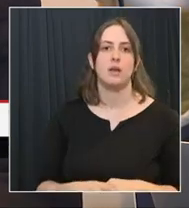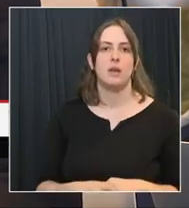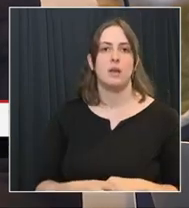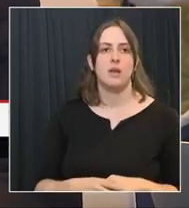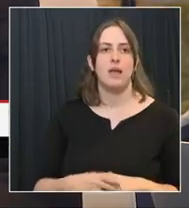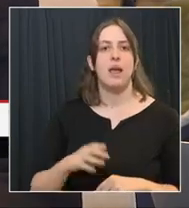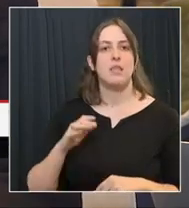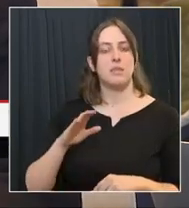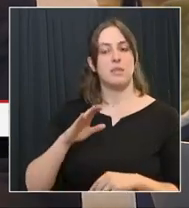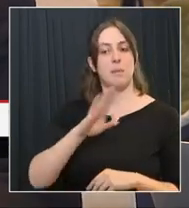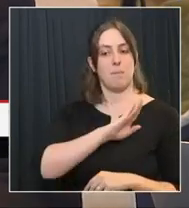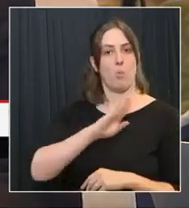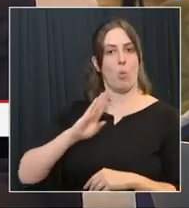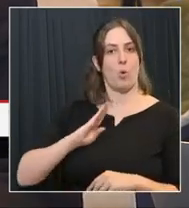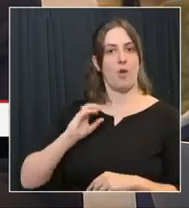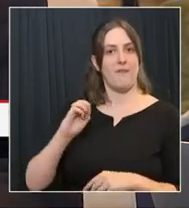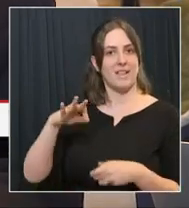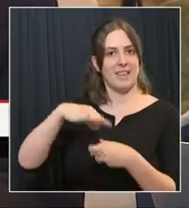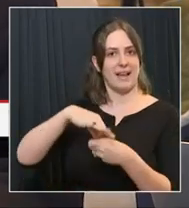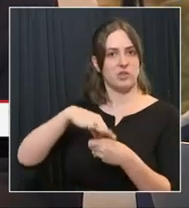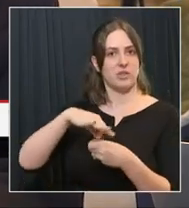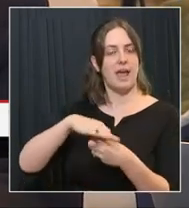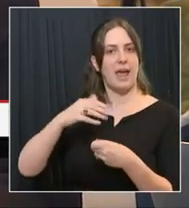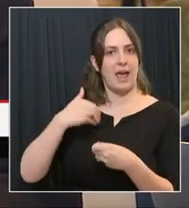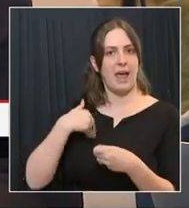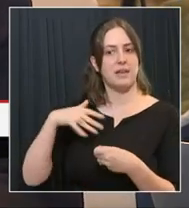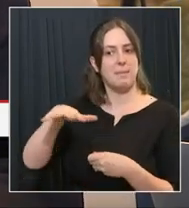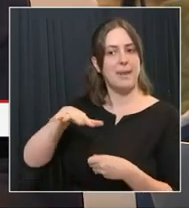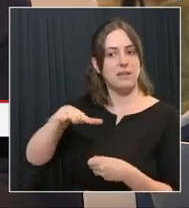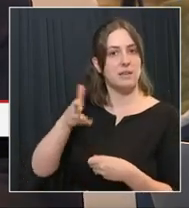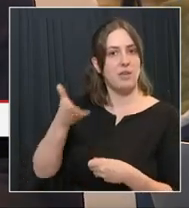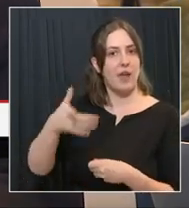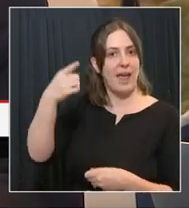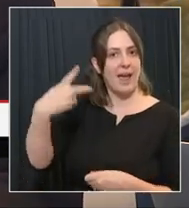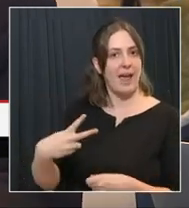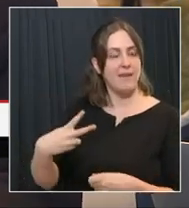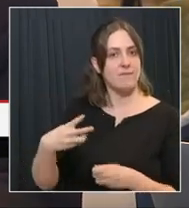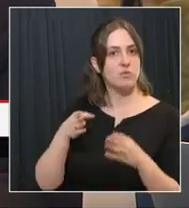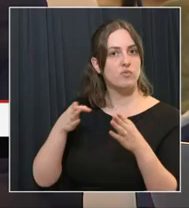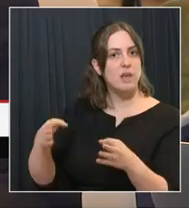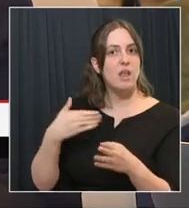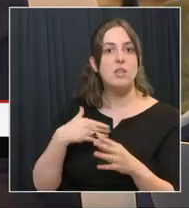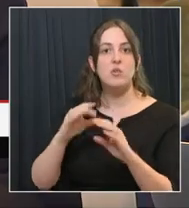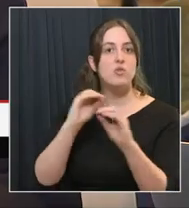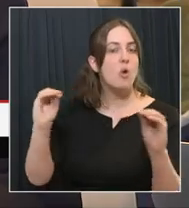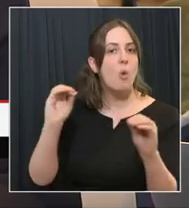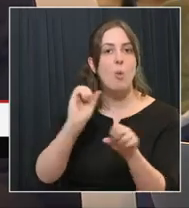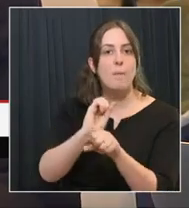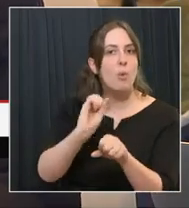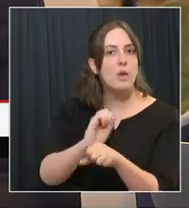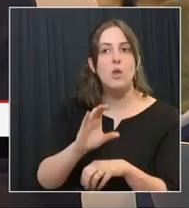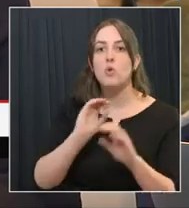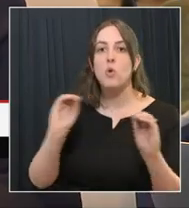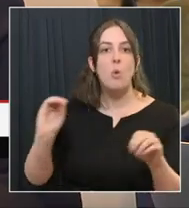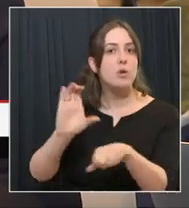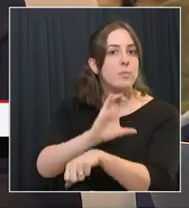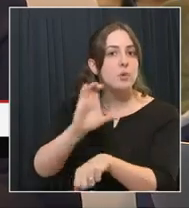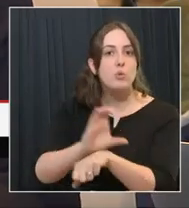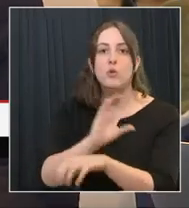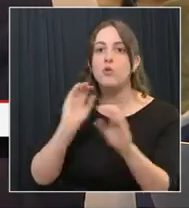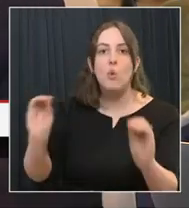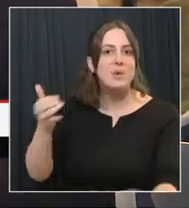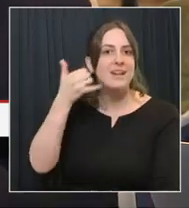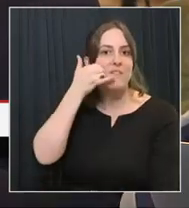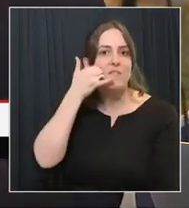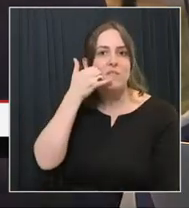Board of Elections has on Half Street, not only aren't there any employees, there aren't any computers, and there are no telephones.